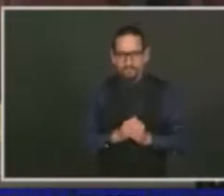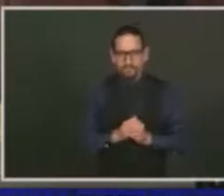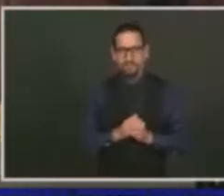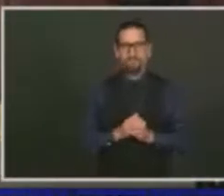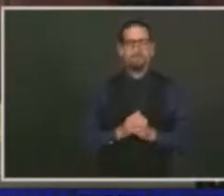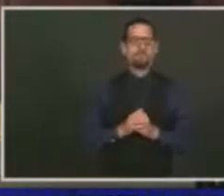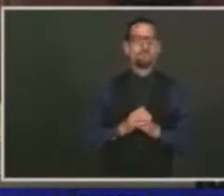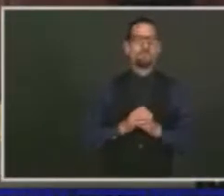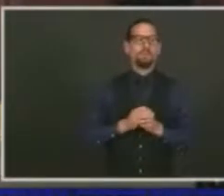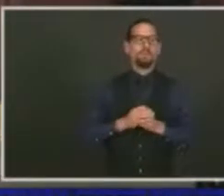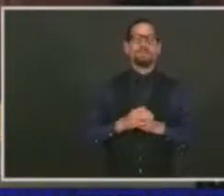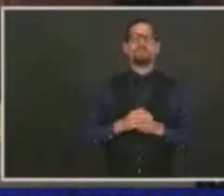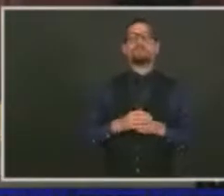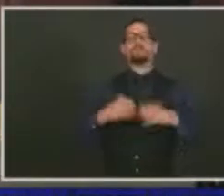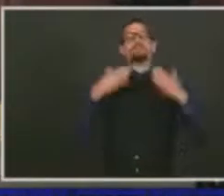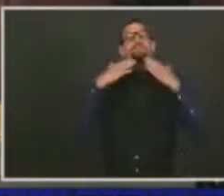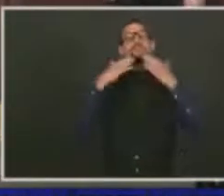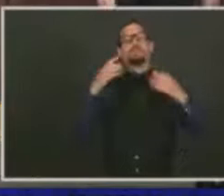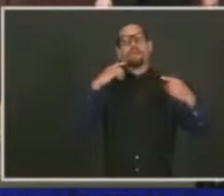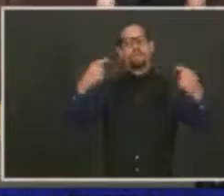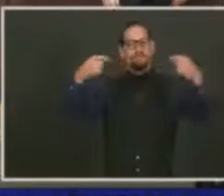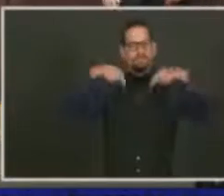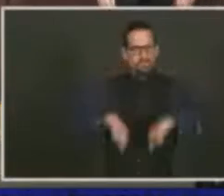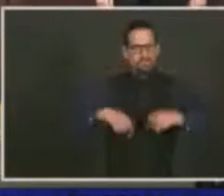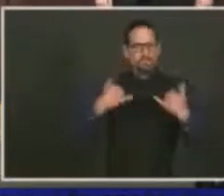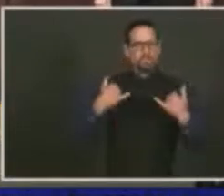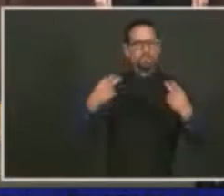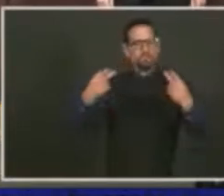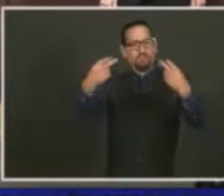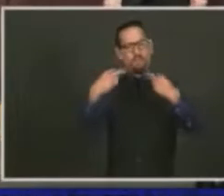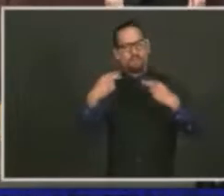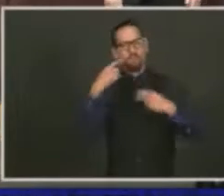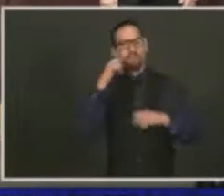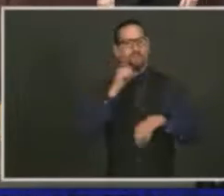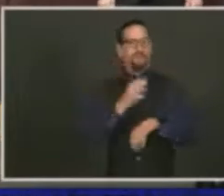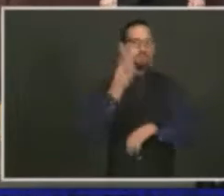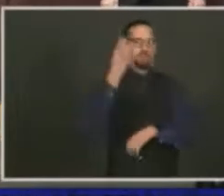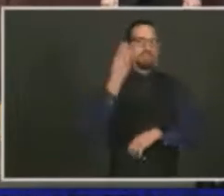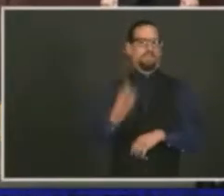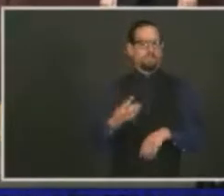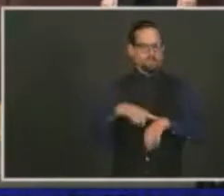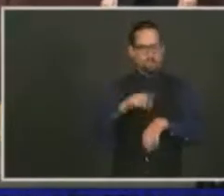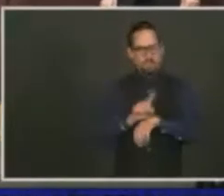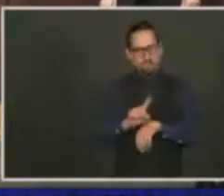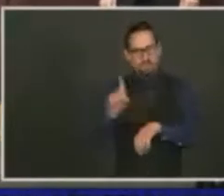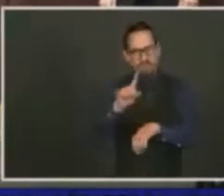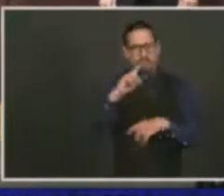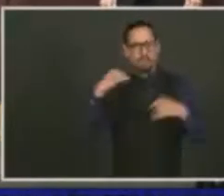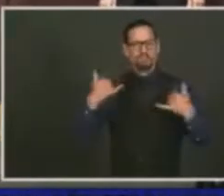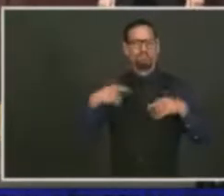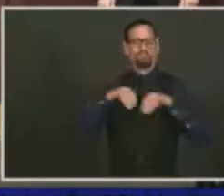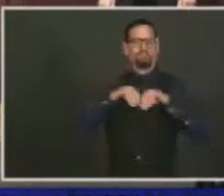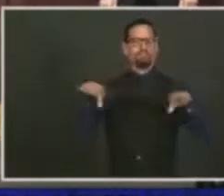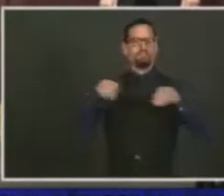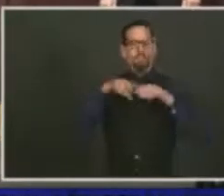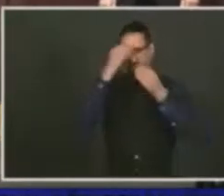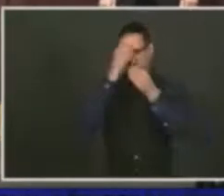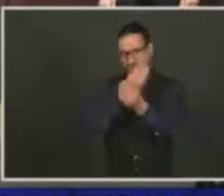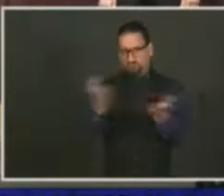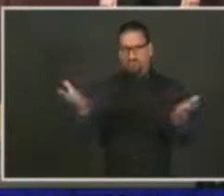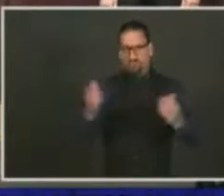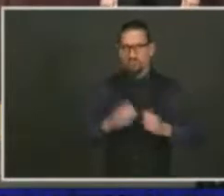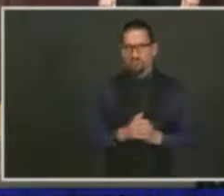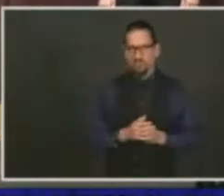Good afternoon, and thank you to tuning in to our regular Wednesday at 1 o'clock press conference. For even